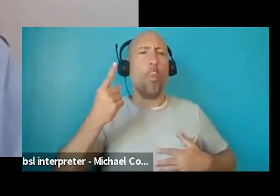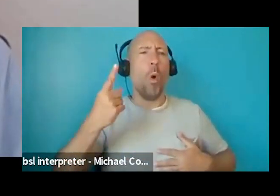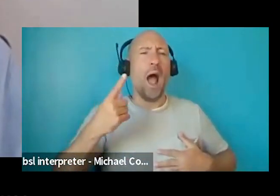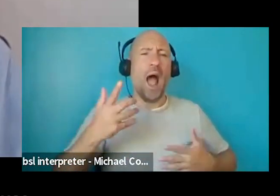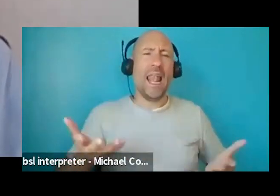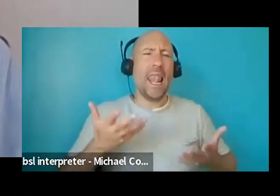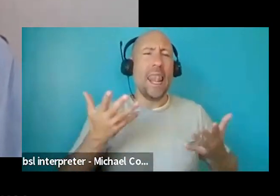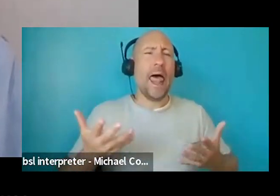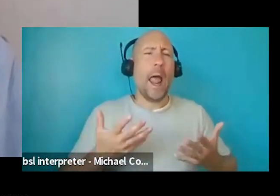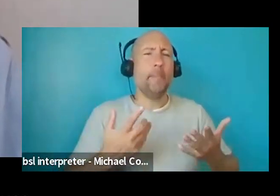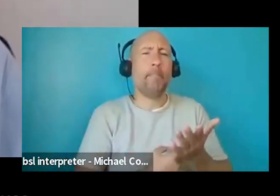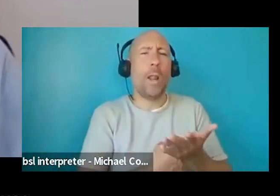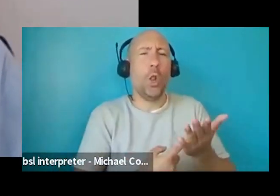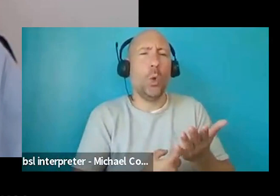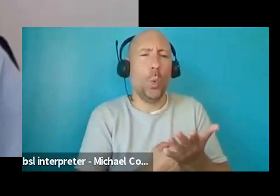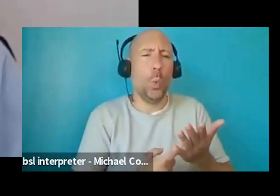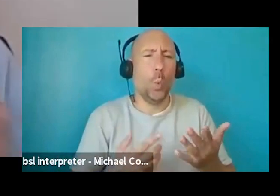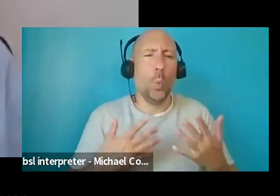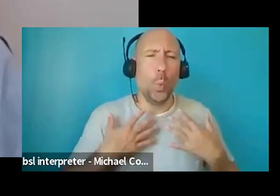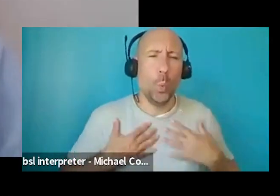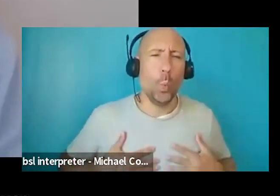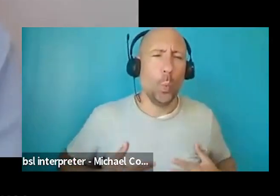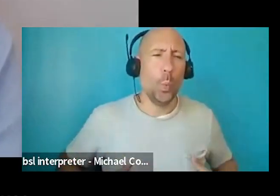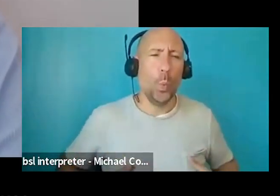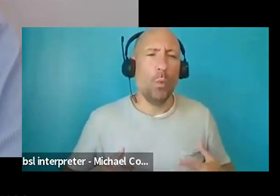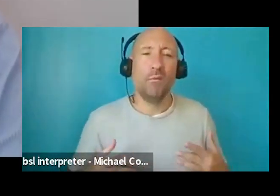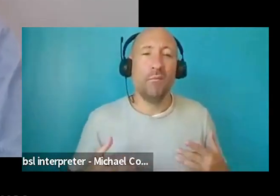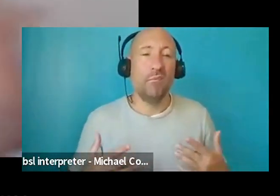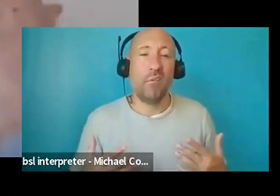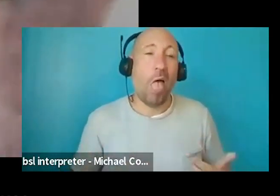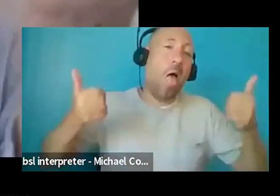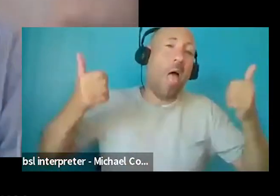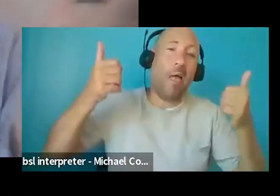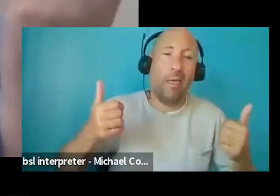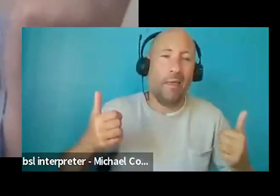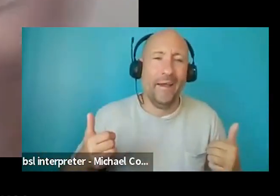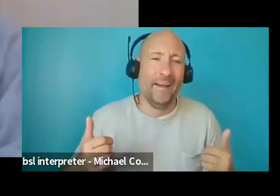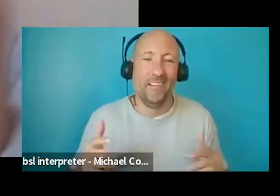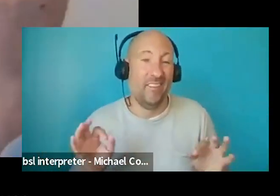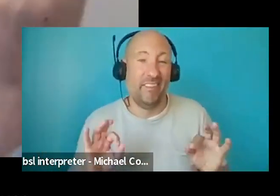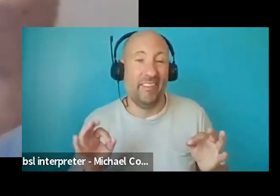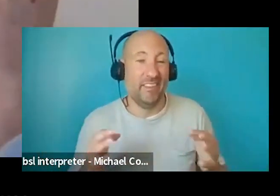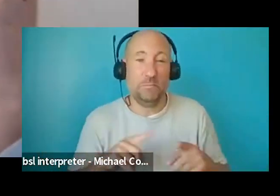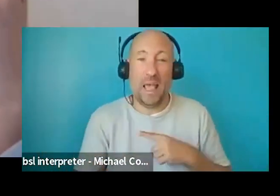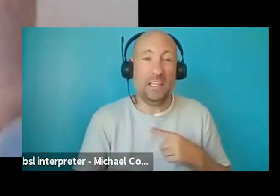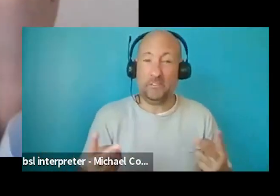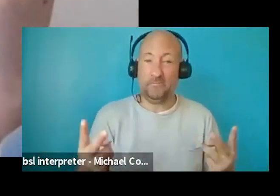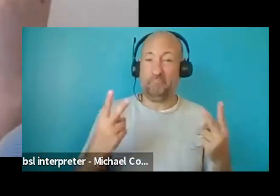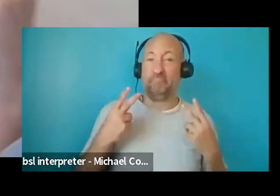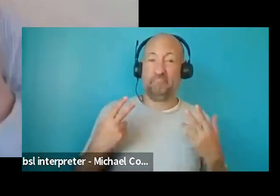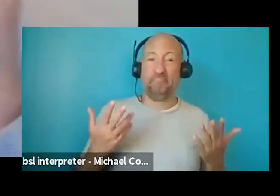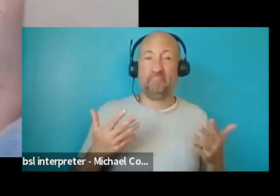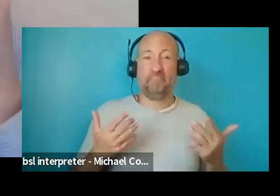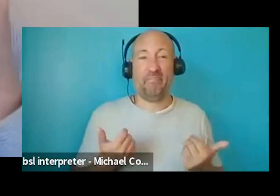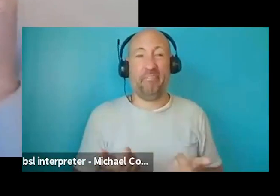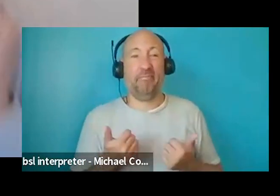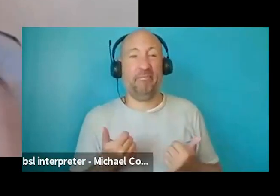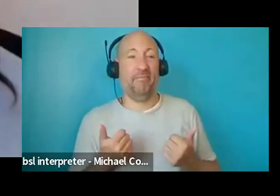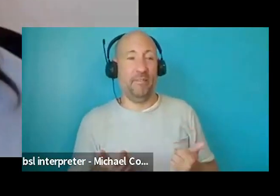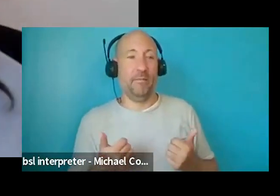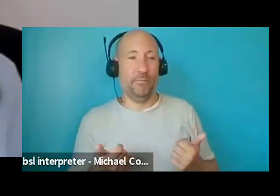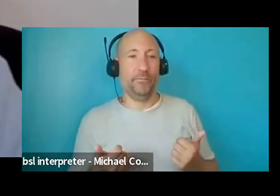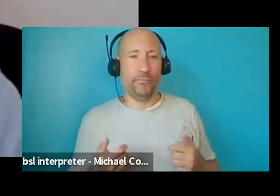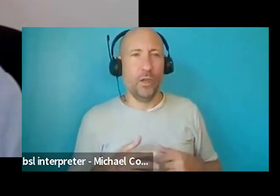light blue blouse. Nothing special apart from that. So Sho has